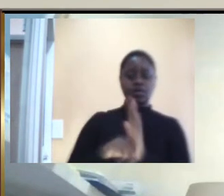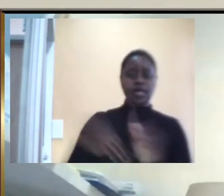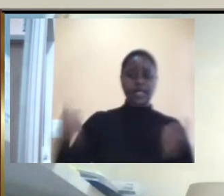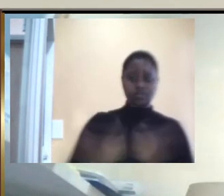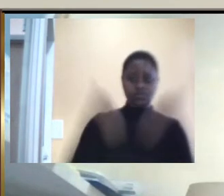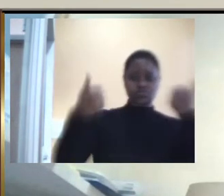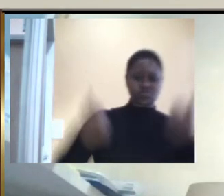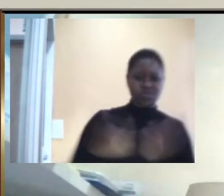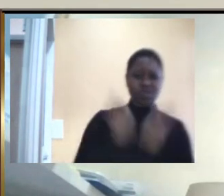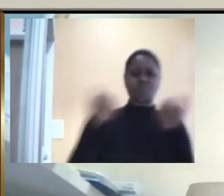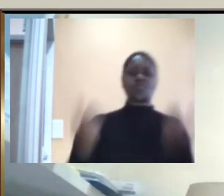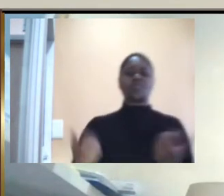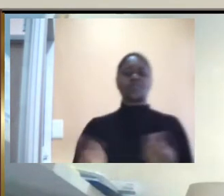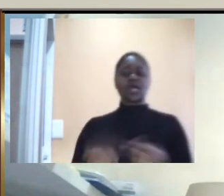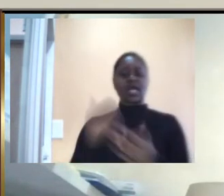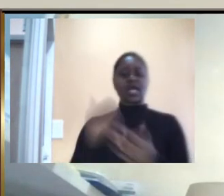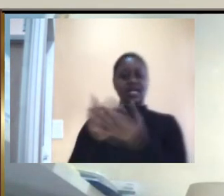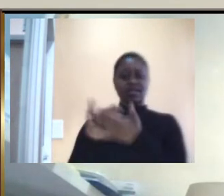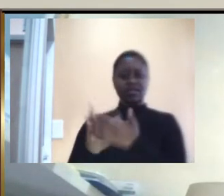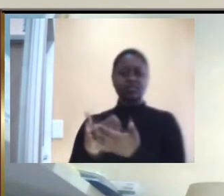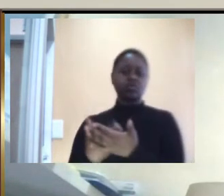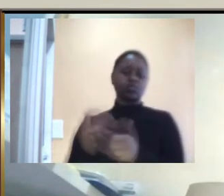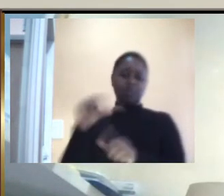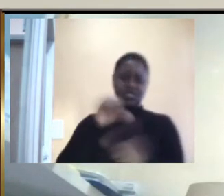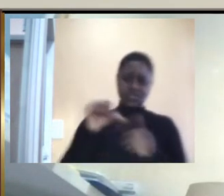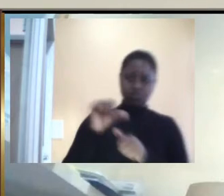sustaining biological, economic and social